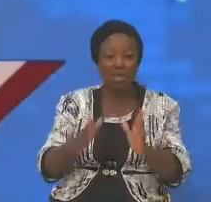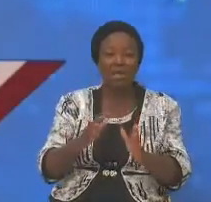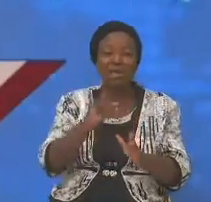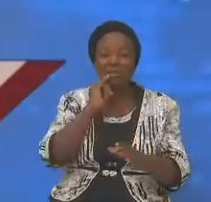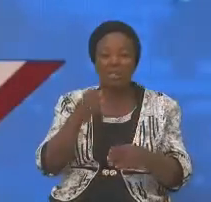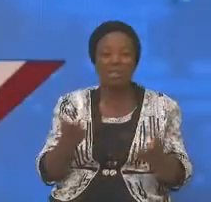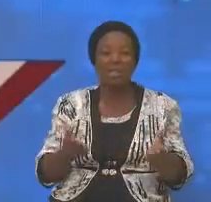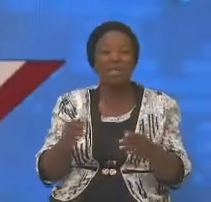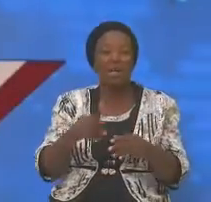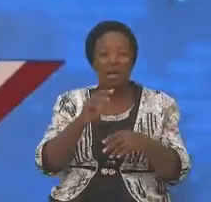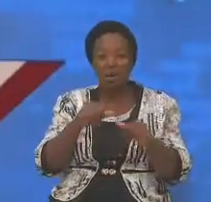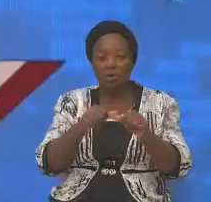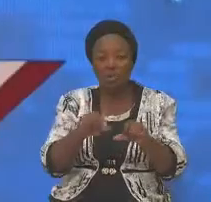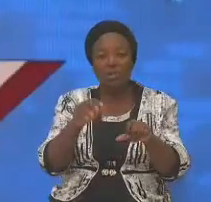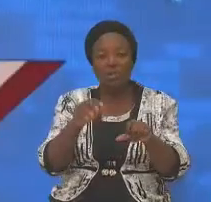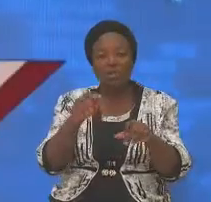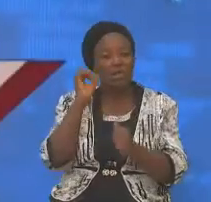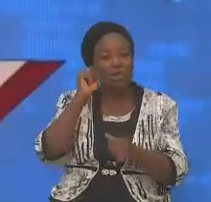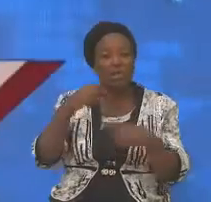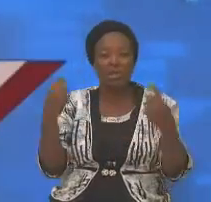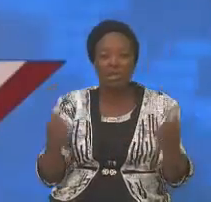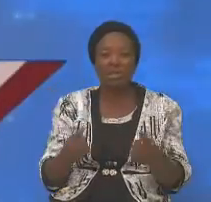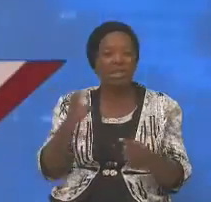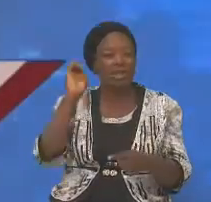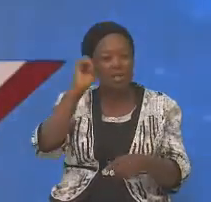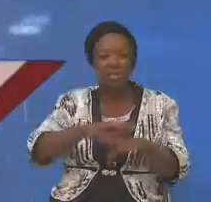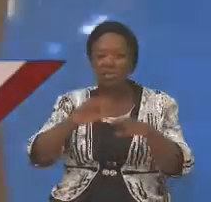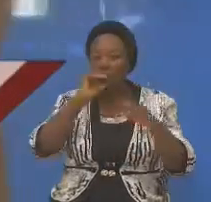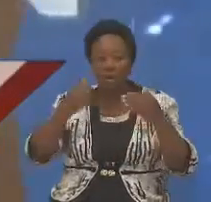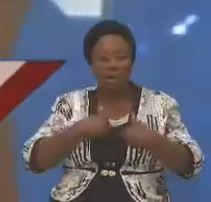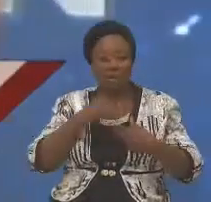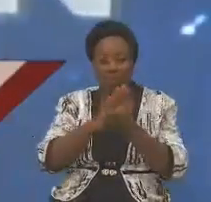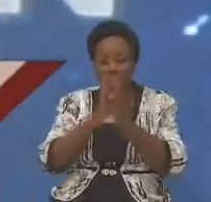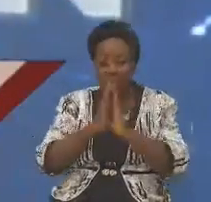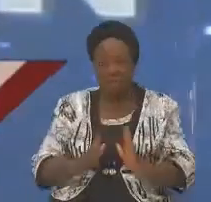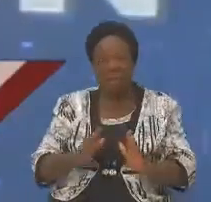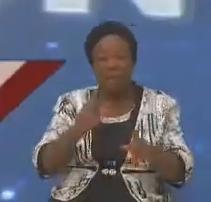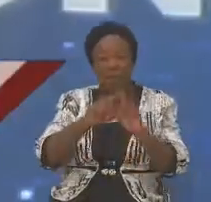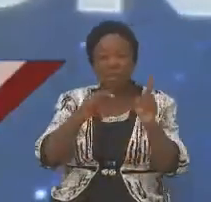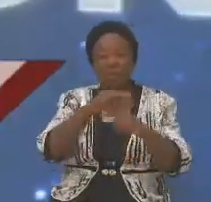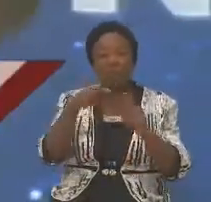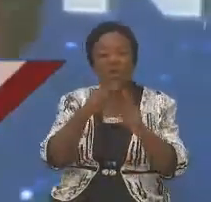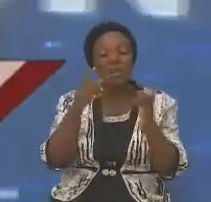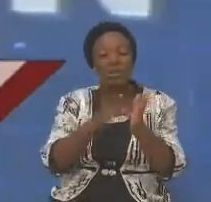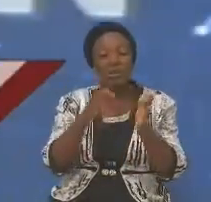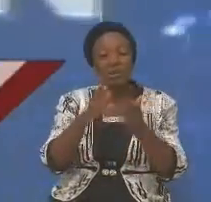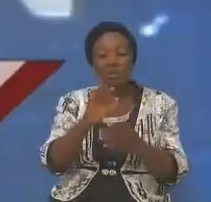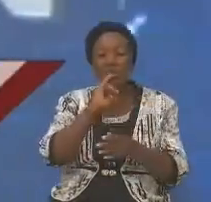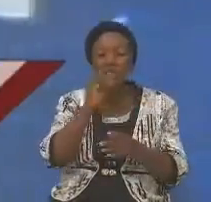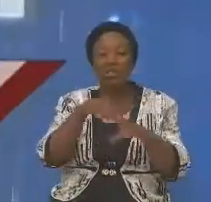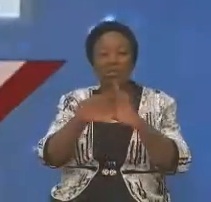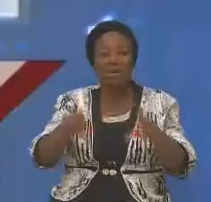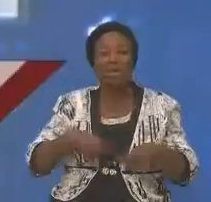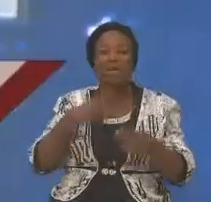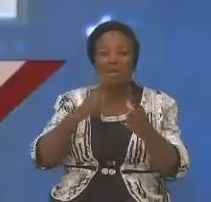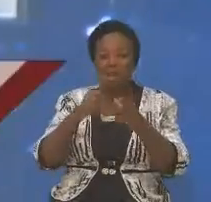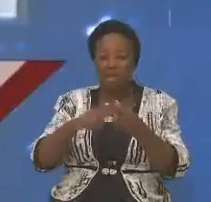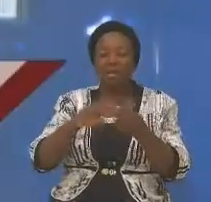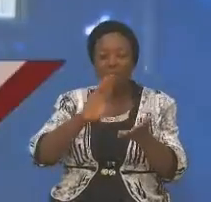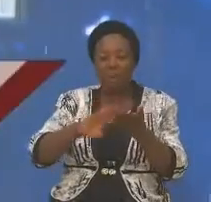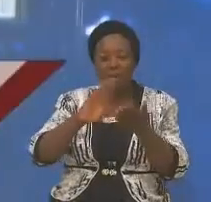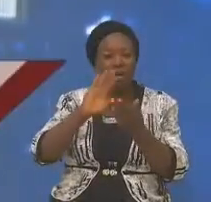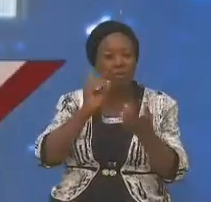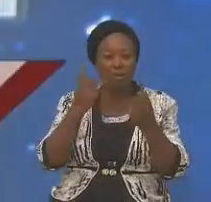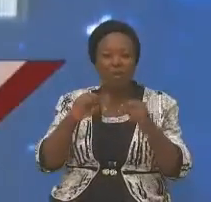when Jesus comes in your life, peace will come to you. Pardon comes, peace will come to